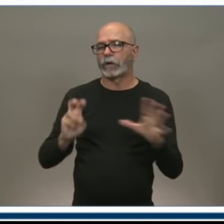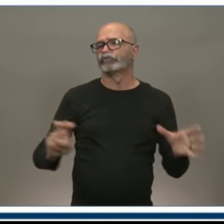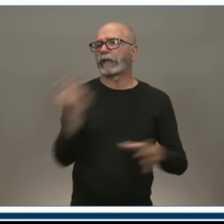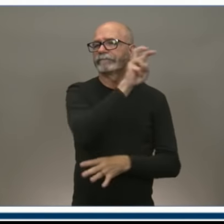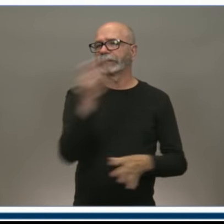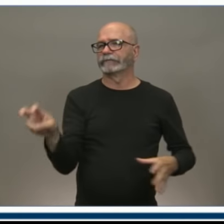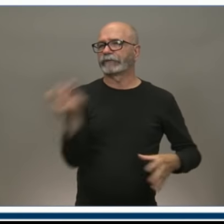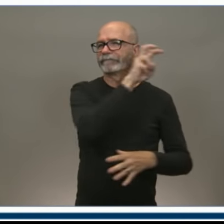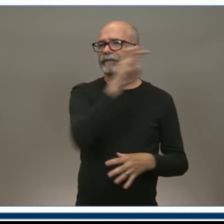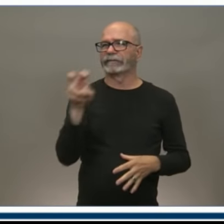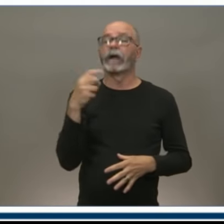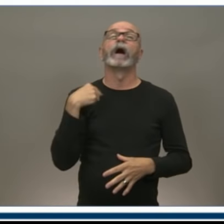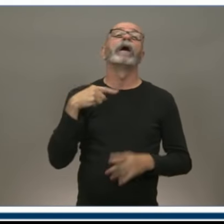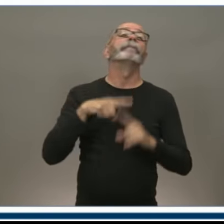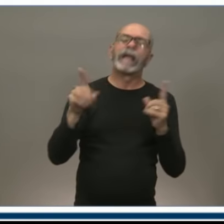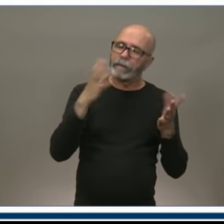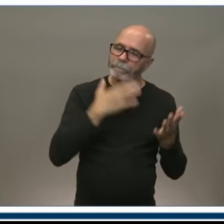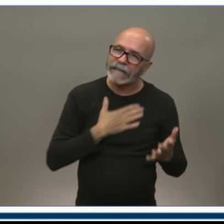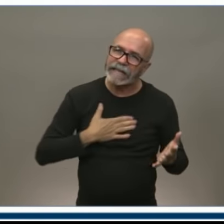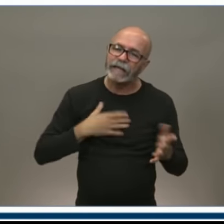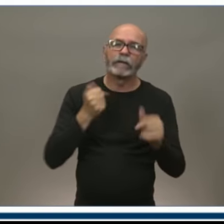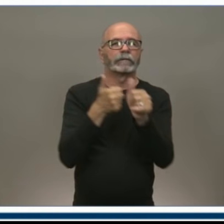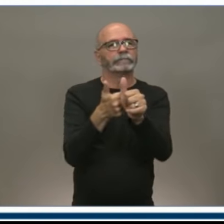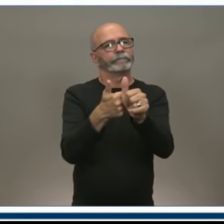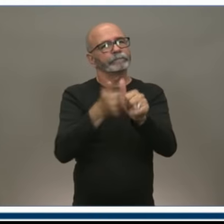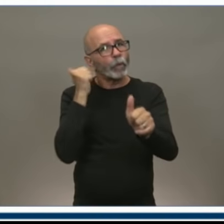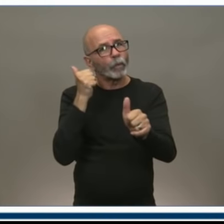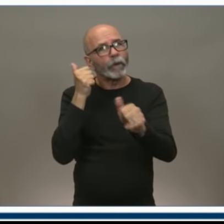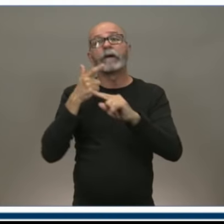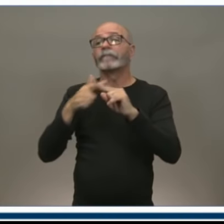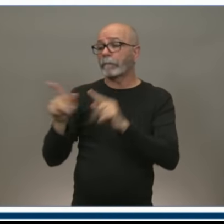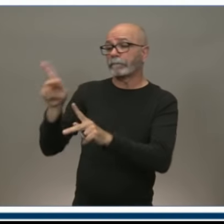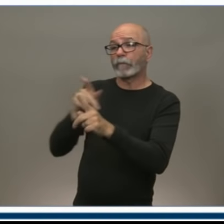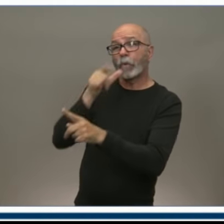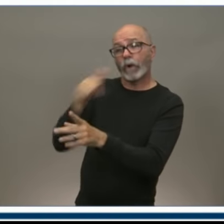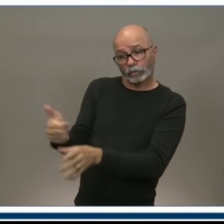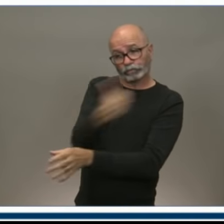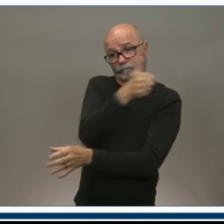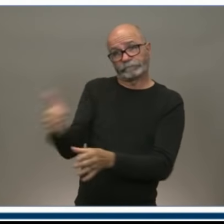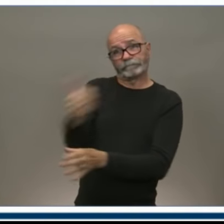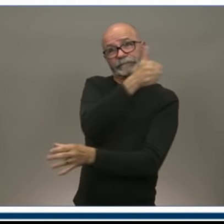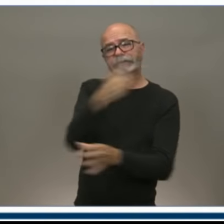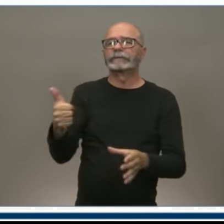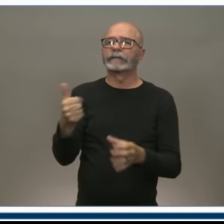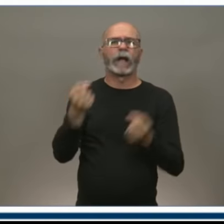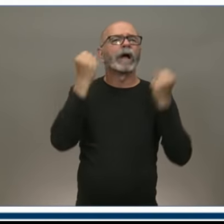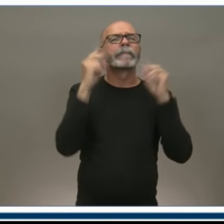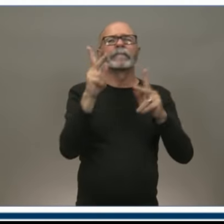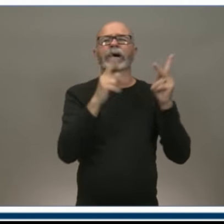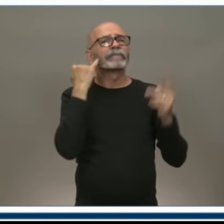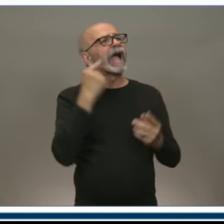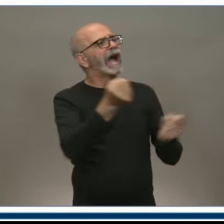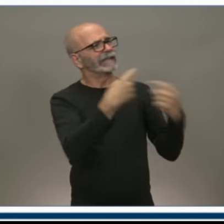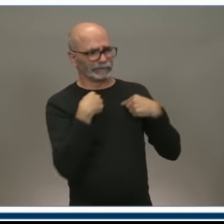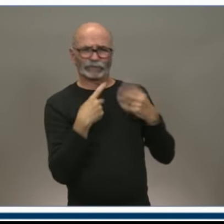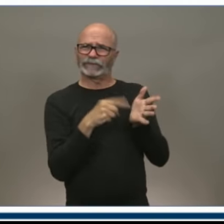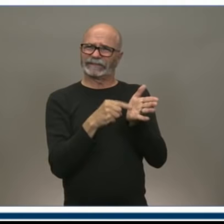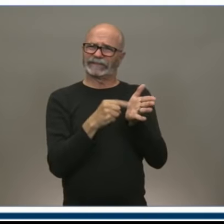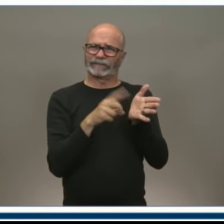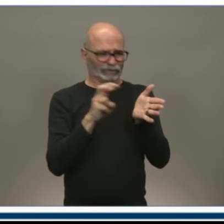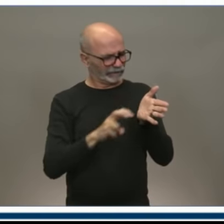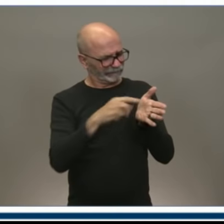non-essential travel in and out of the Atlantic provinces. We've had a lot of questions about what essential travel is,